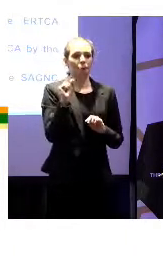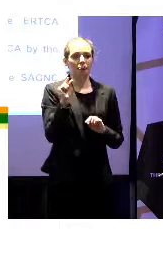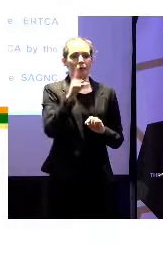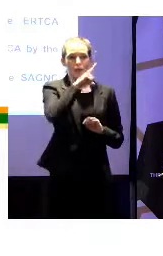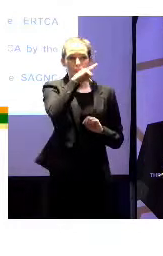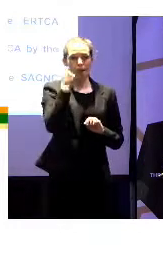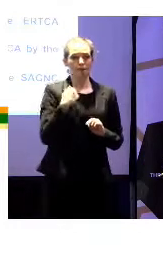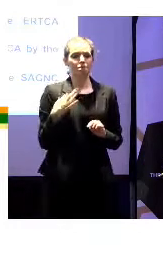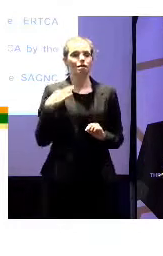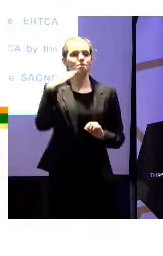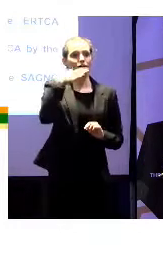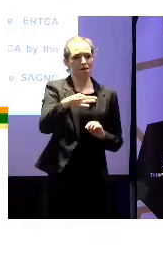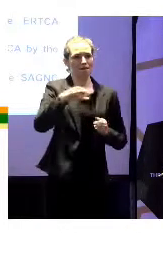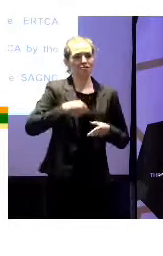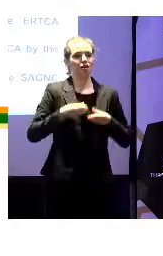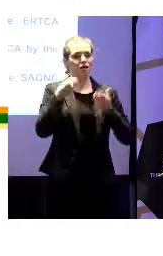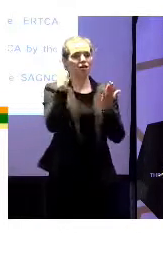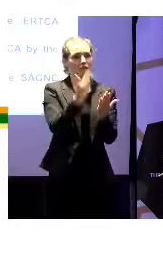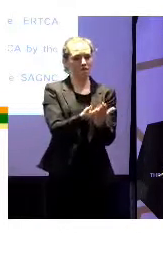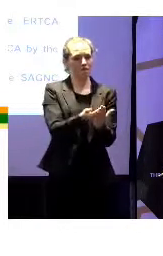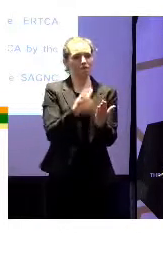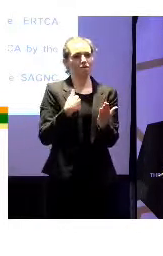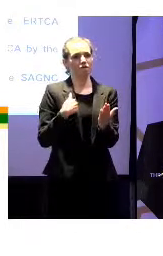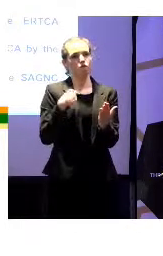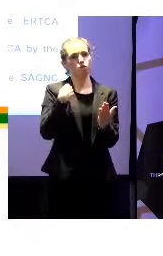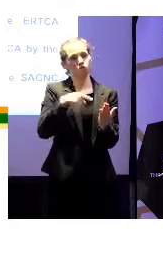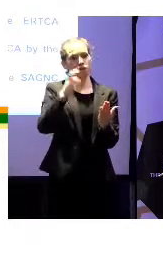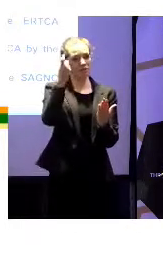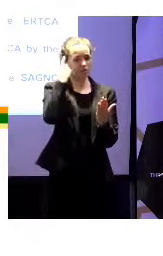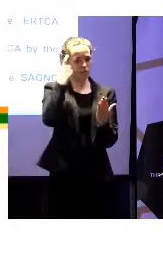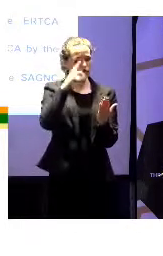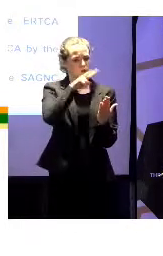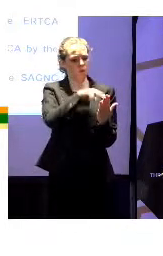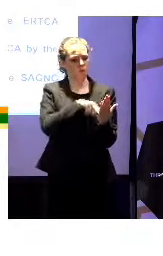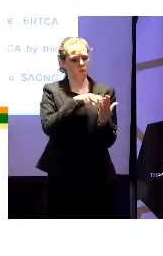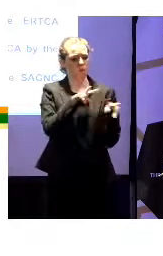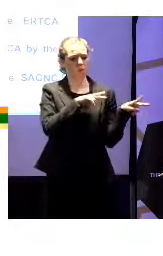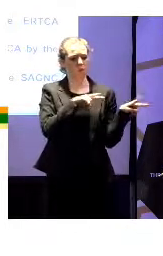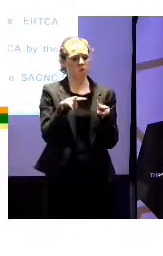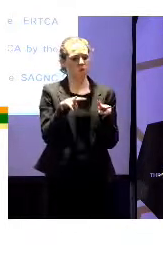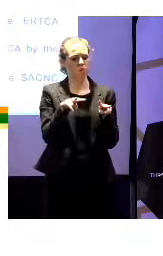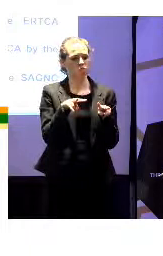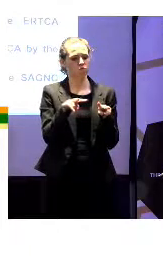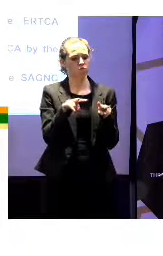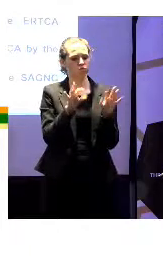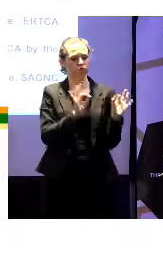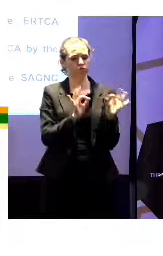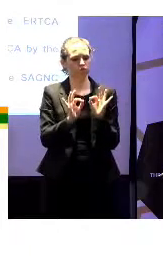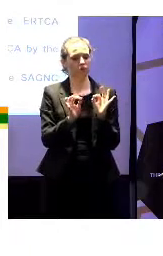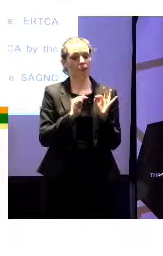to ERCA by the Secretariat for verification prior to submission to Council.